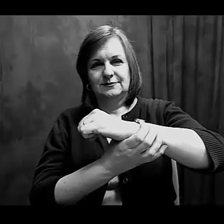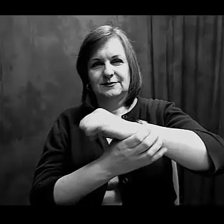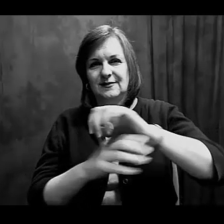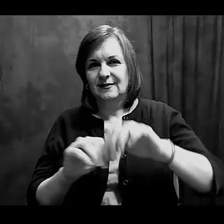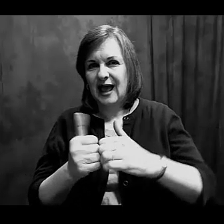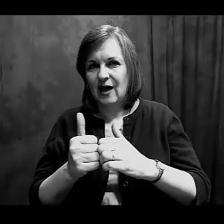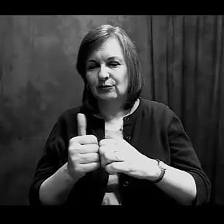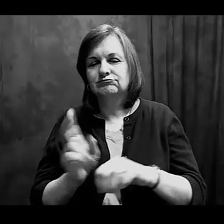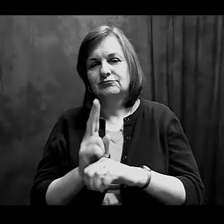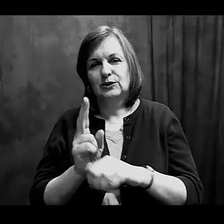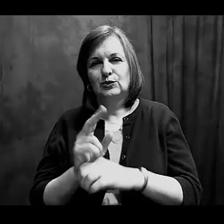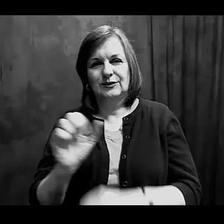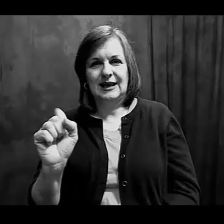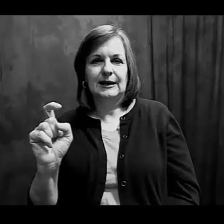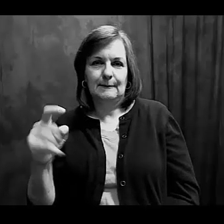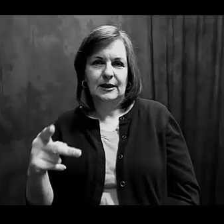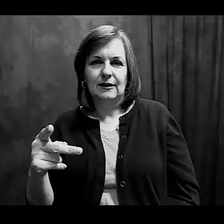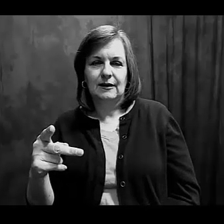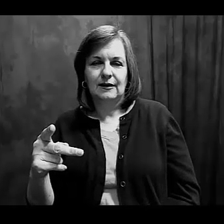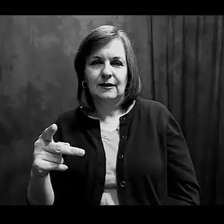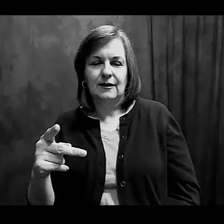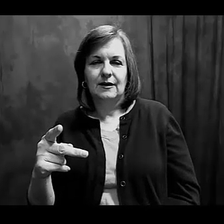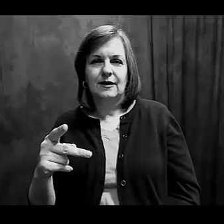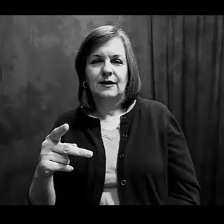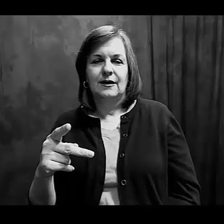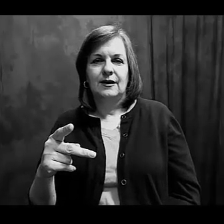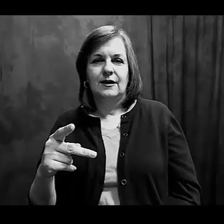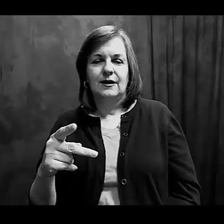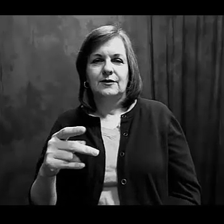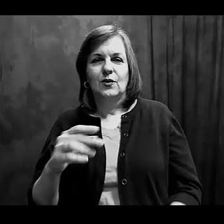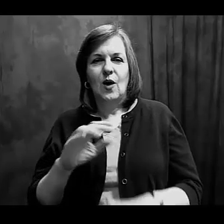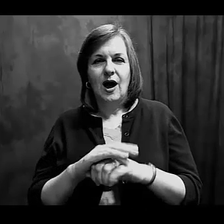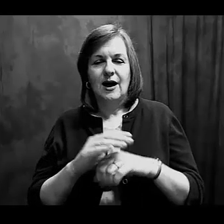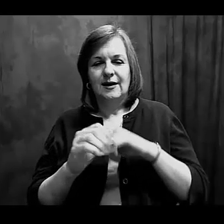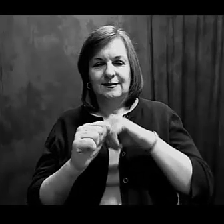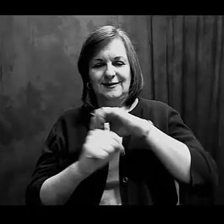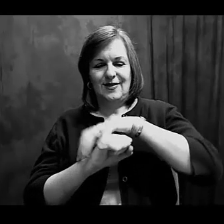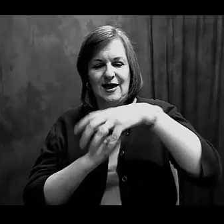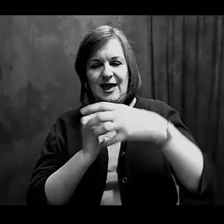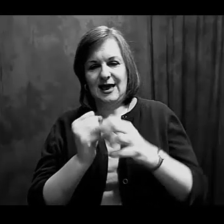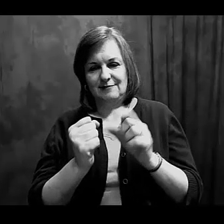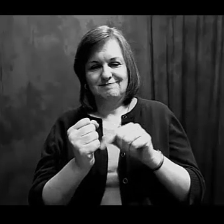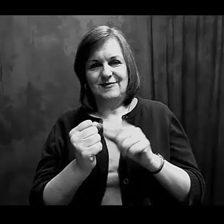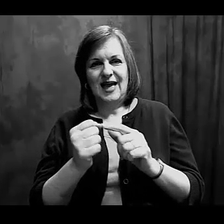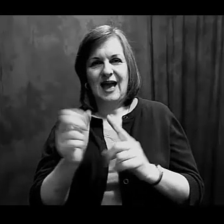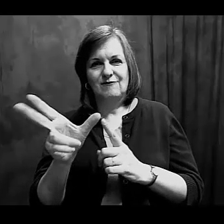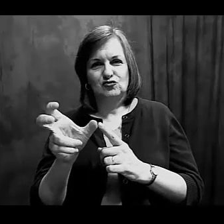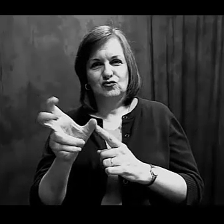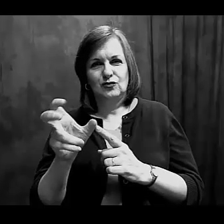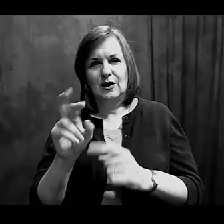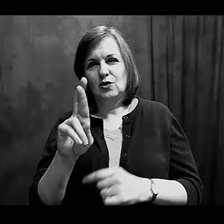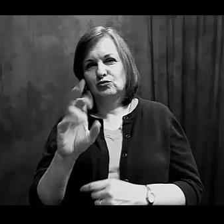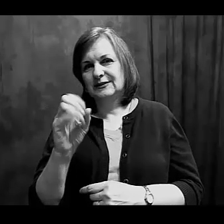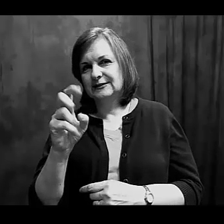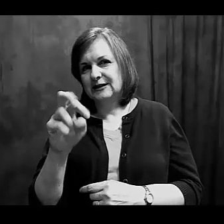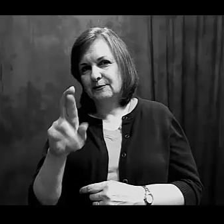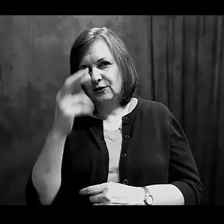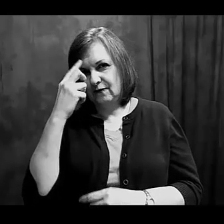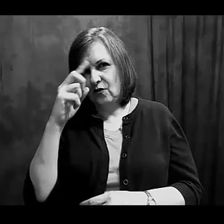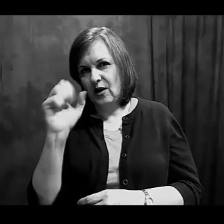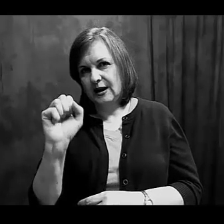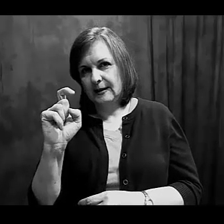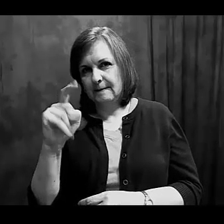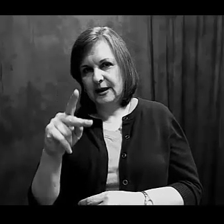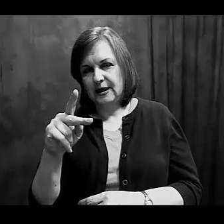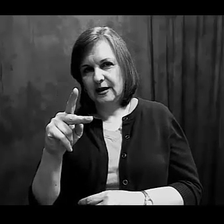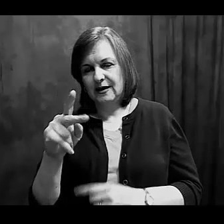that powered by ATP. So they literally have a receptor for ATP on the myosin head. And